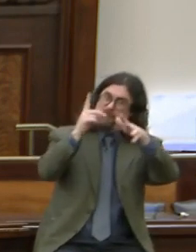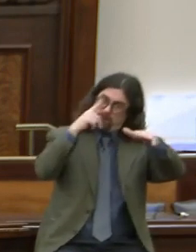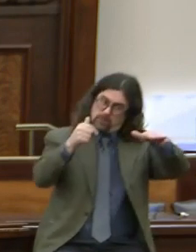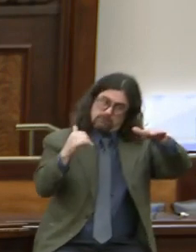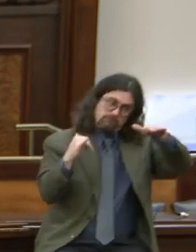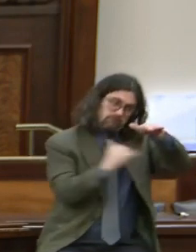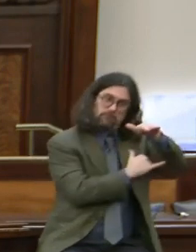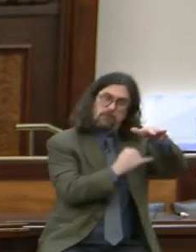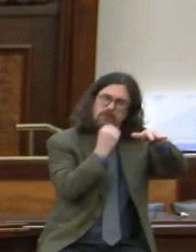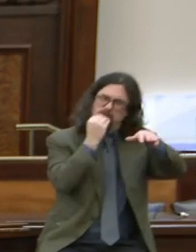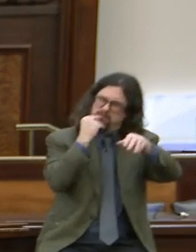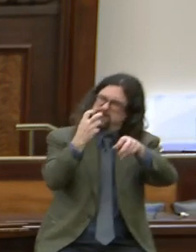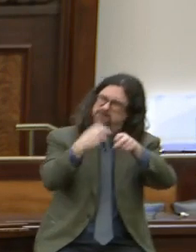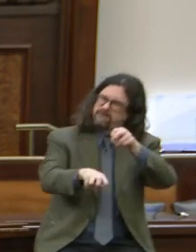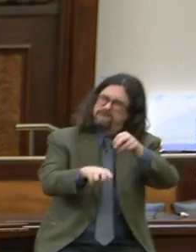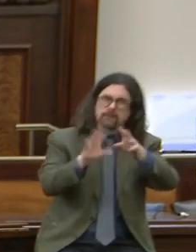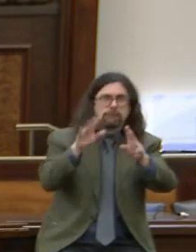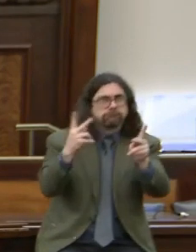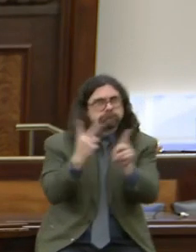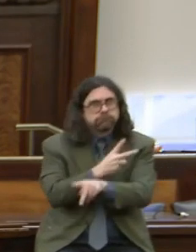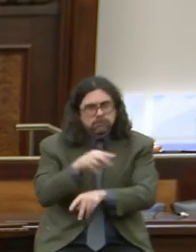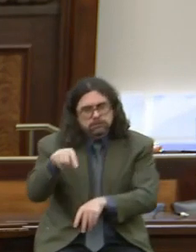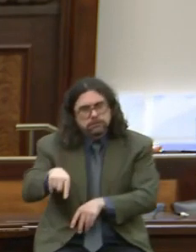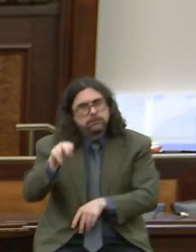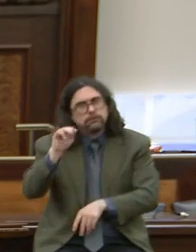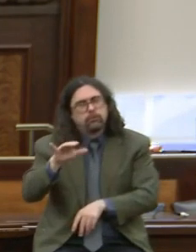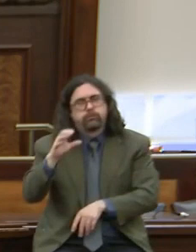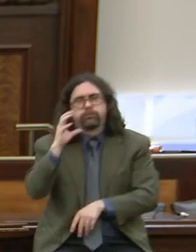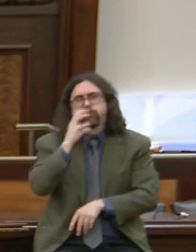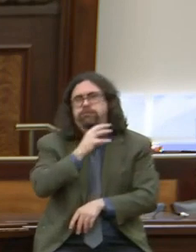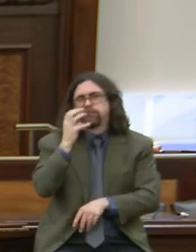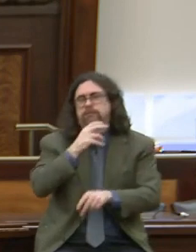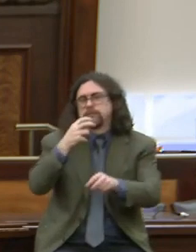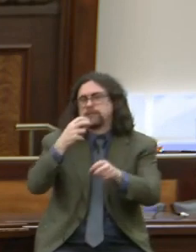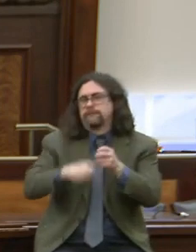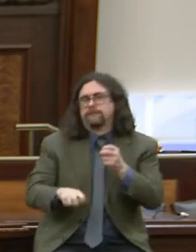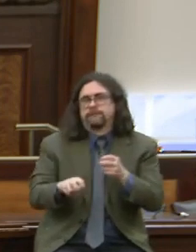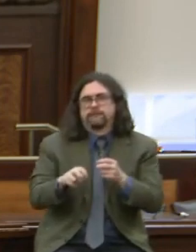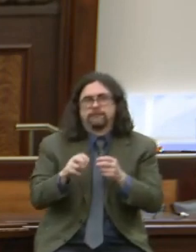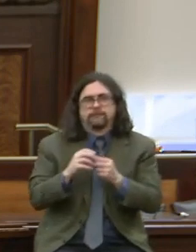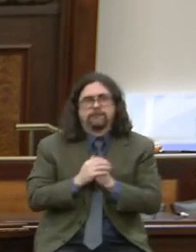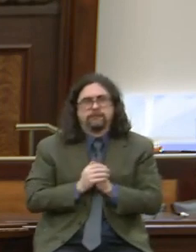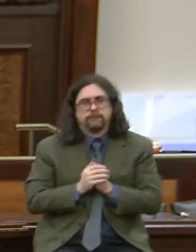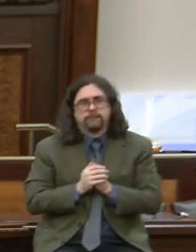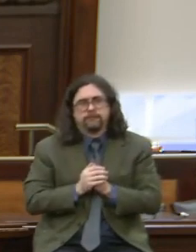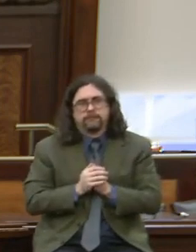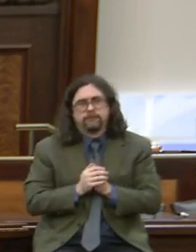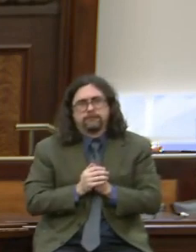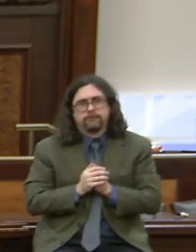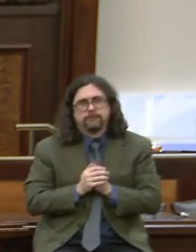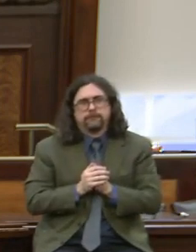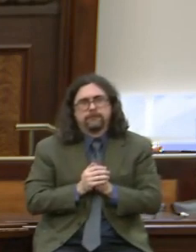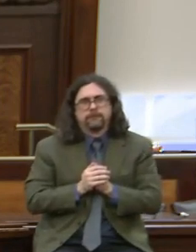with those questions and determine different contingency plans while deciding if this is the right strategy.